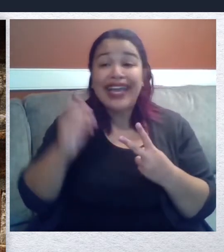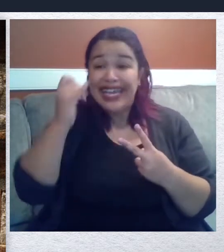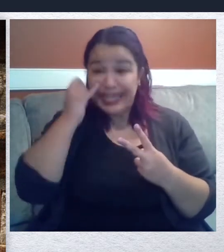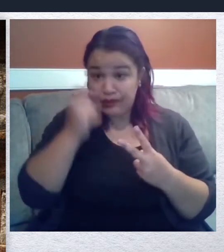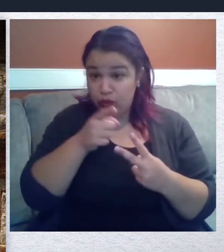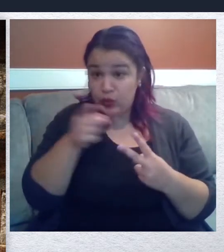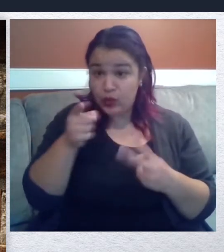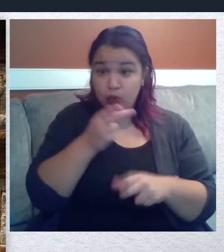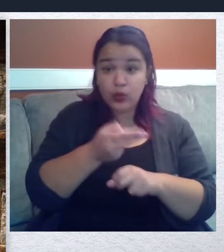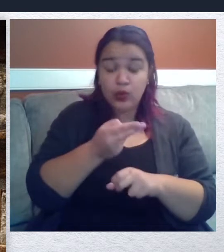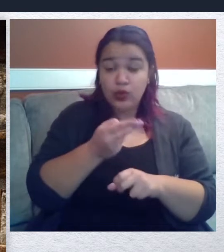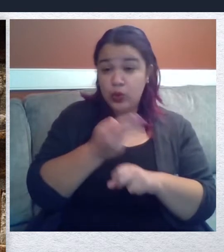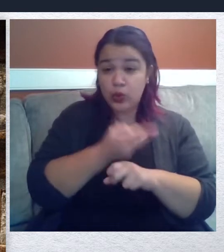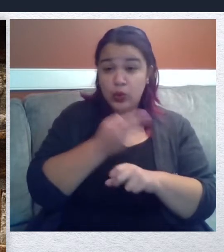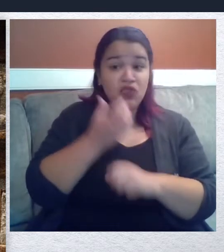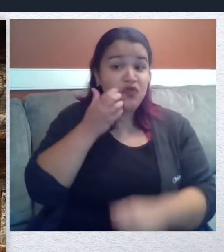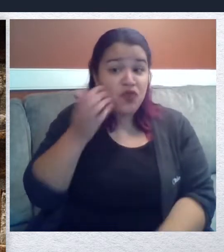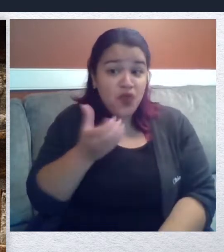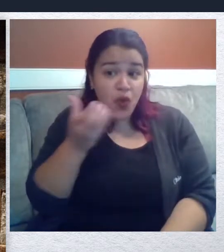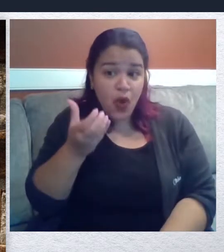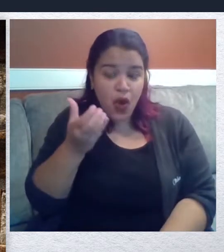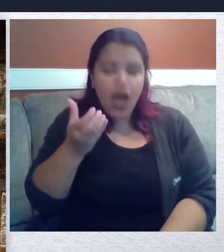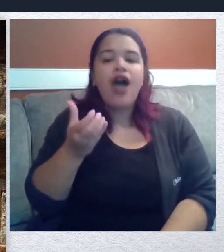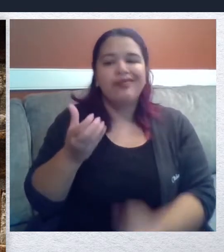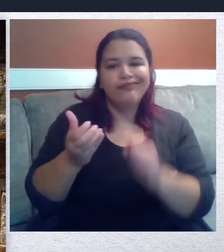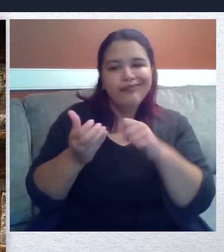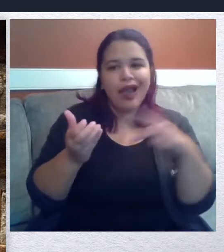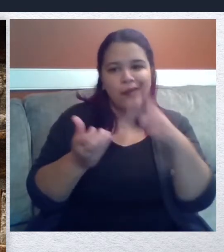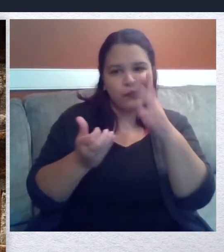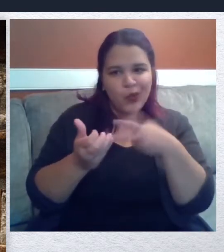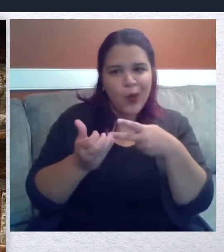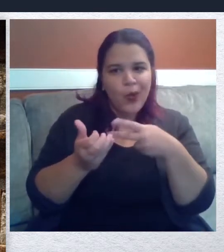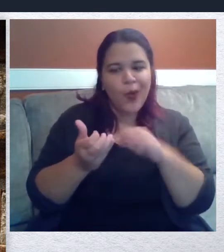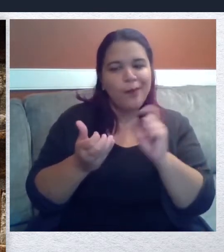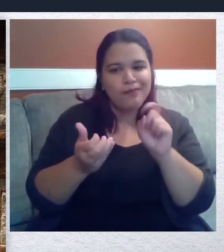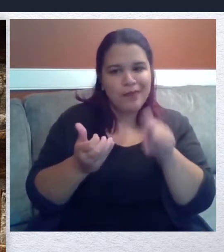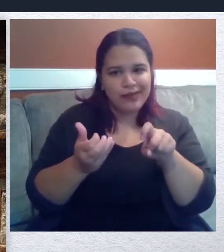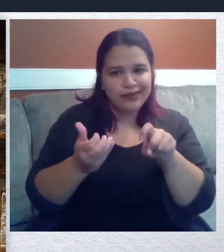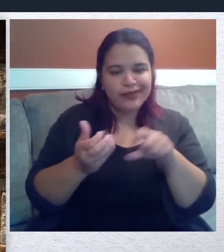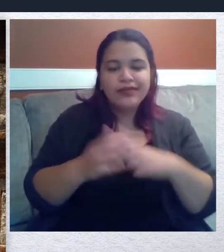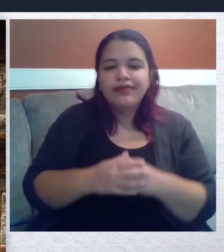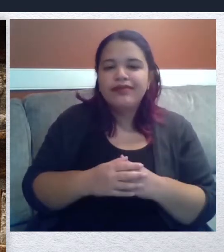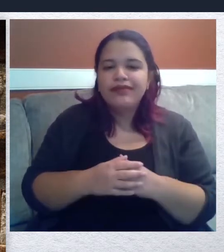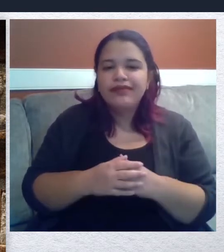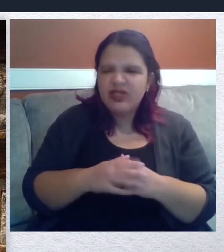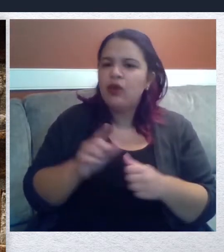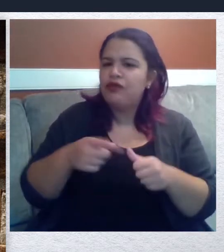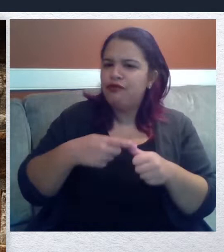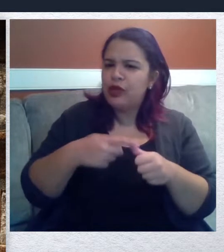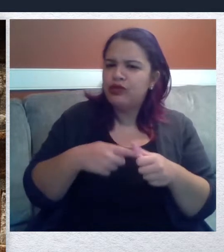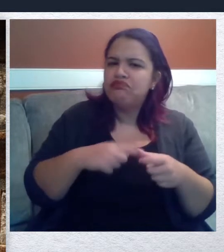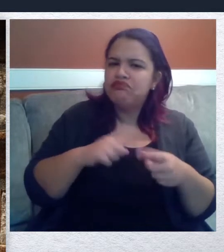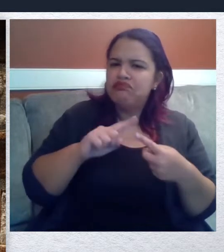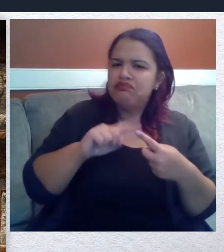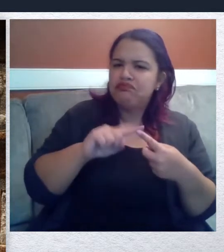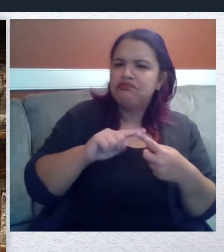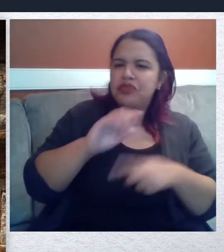at the process from a computer, and we will go through the process from a mobile device a little later on.